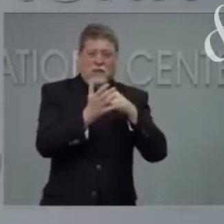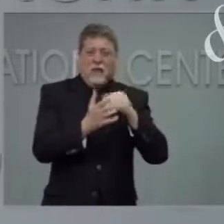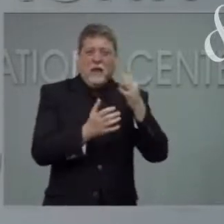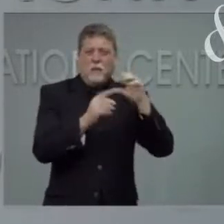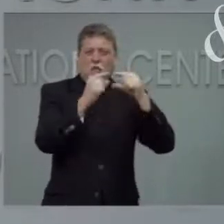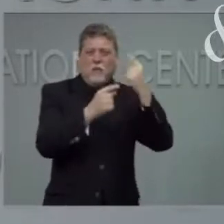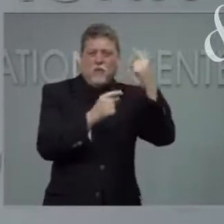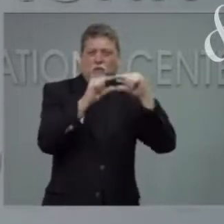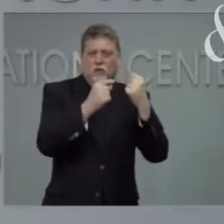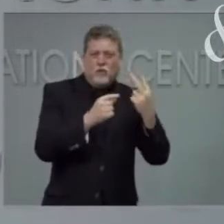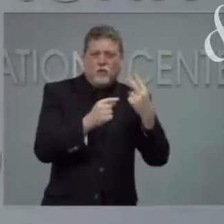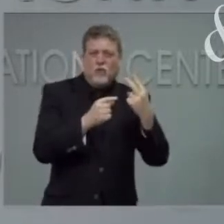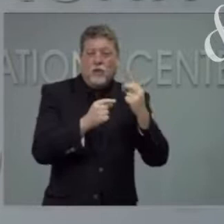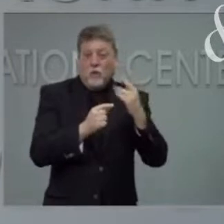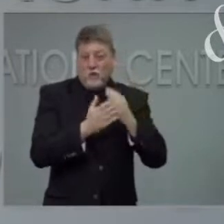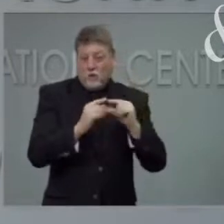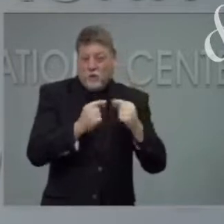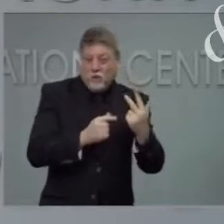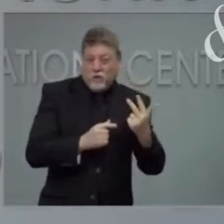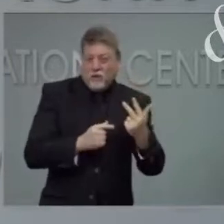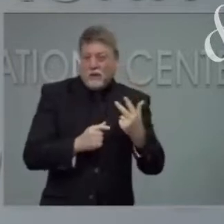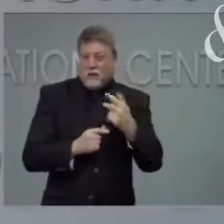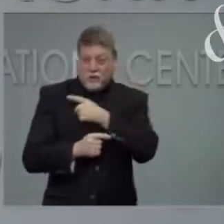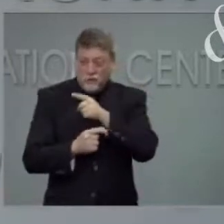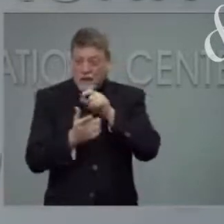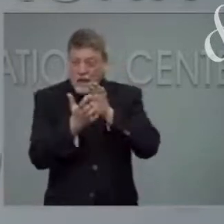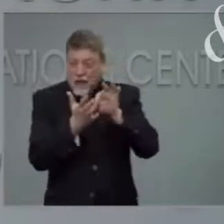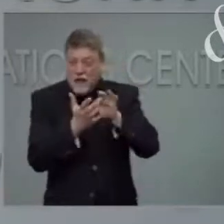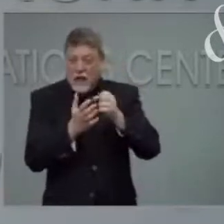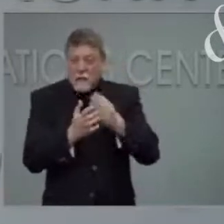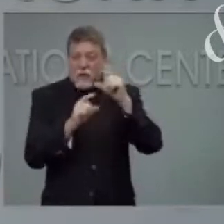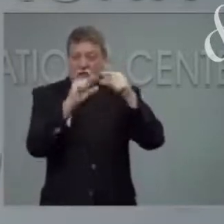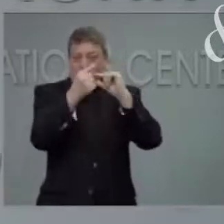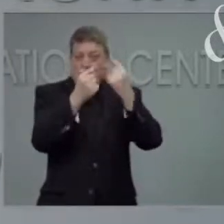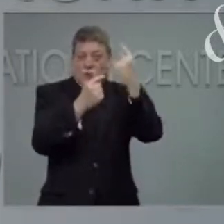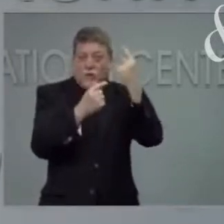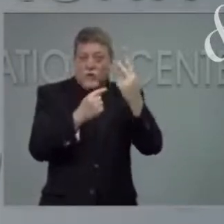Group 3. Is that something you're tracking with CVMS?